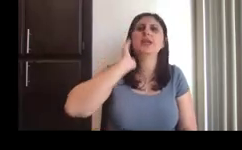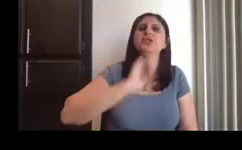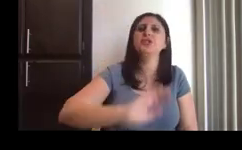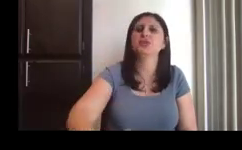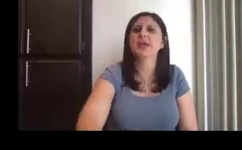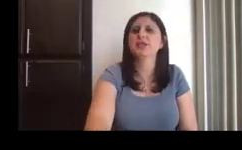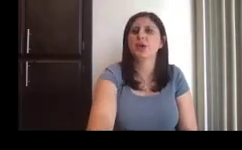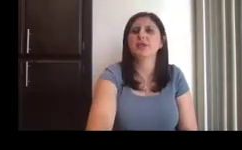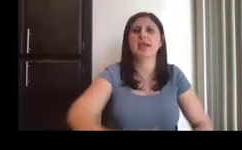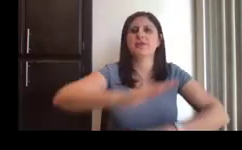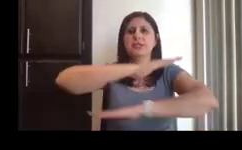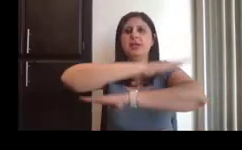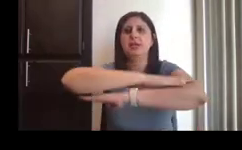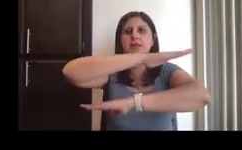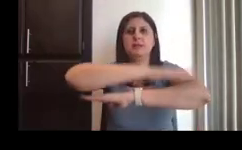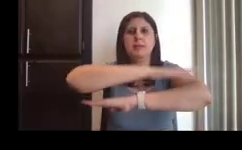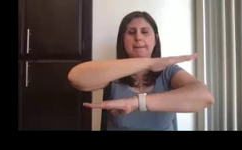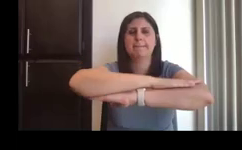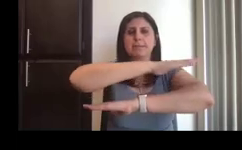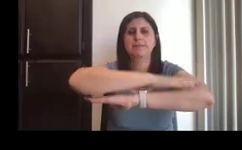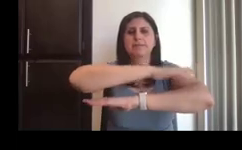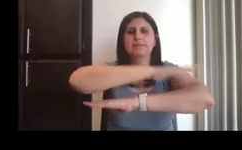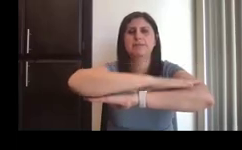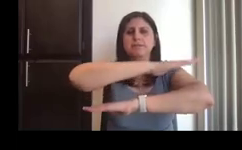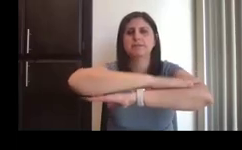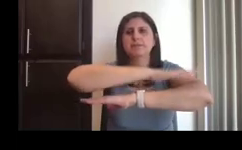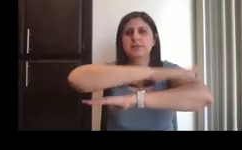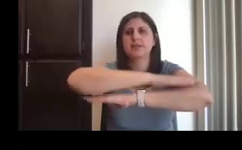Okay, locations. You guys know the sign for table.